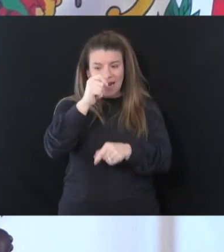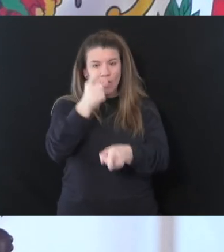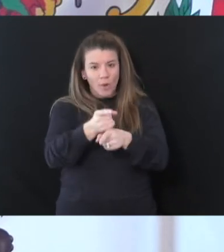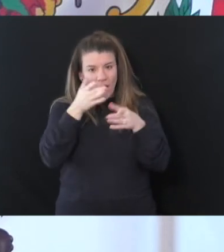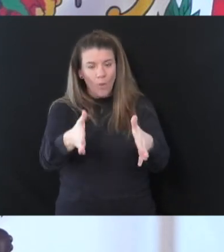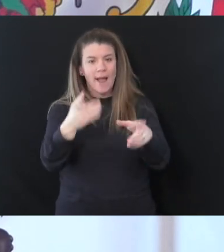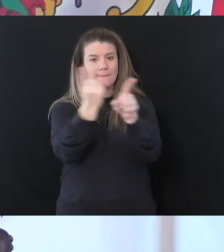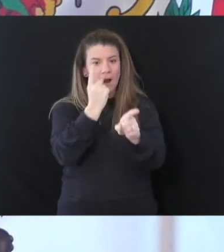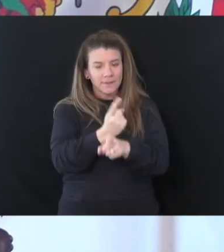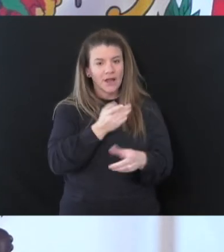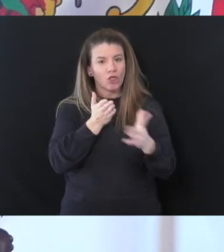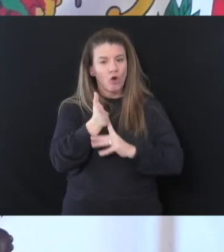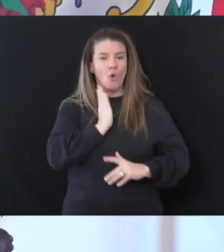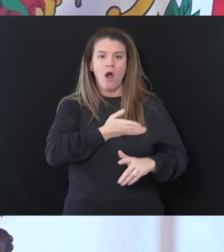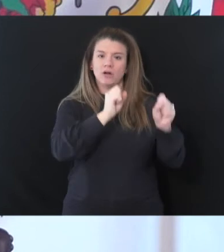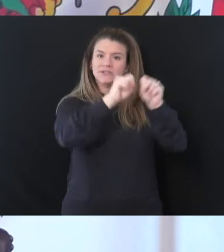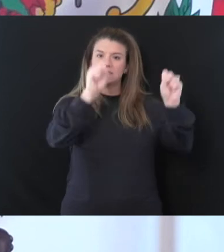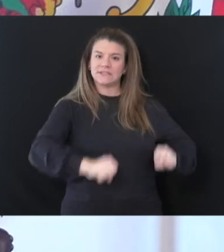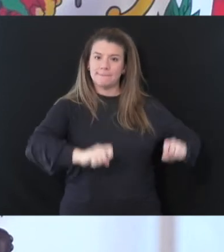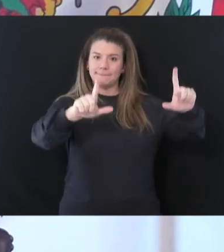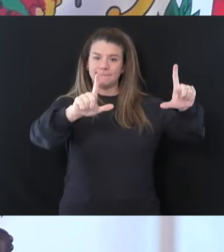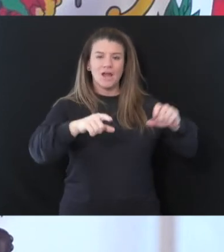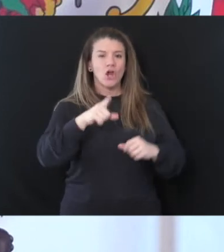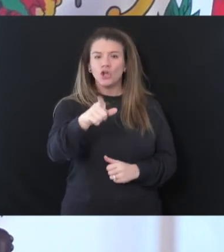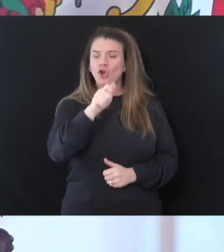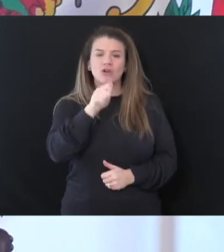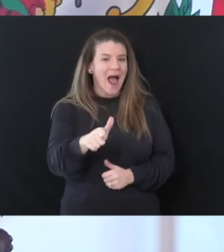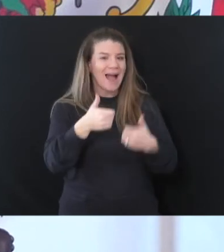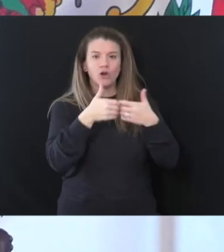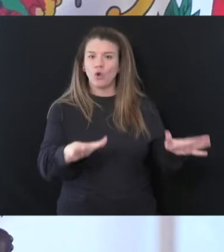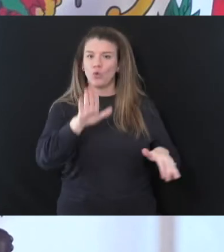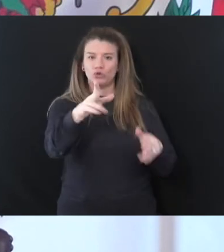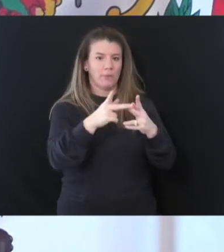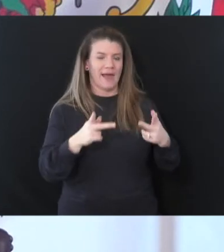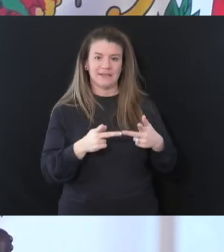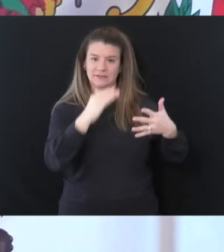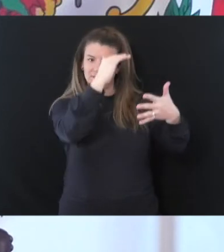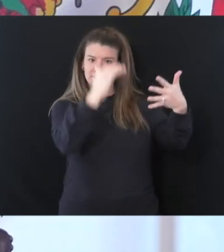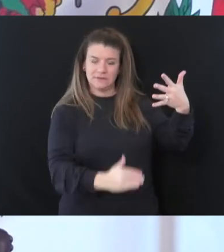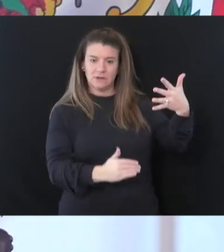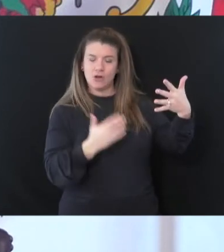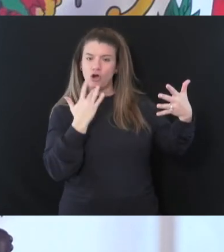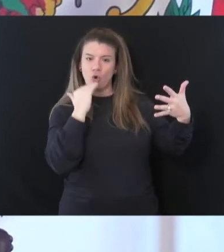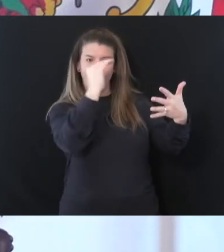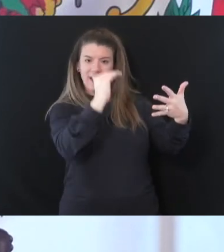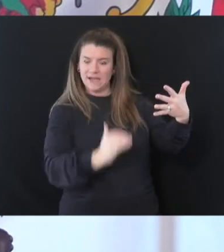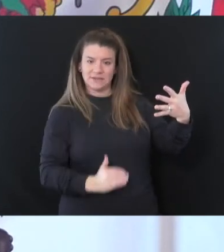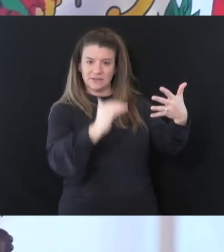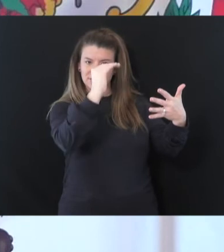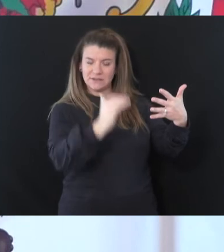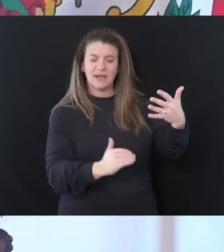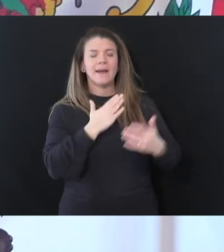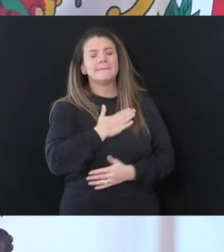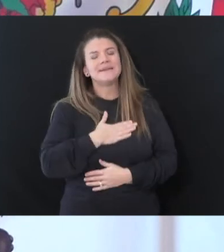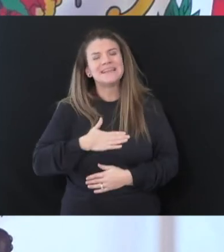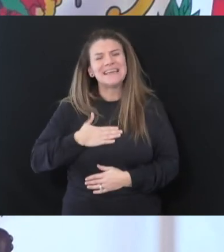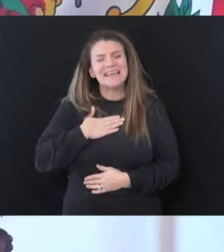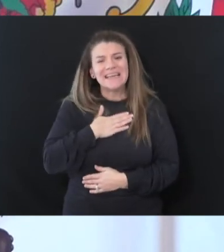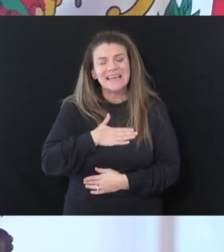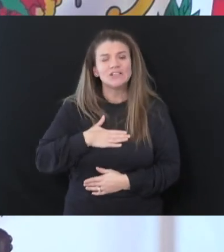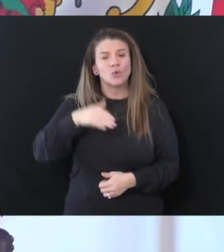with Everbridge, and you will not lose your spot in your wait list area. Please, please,